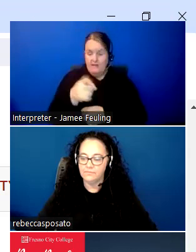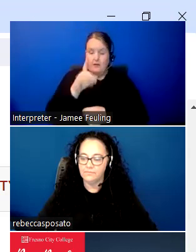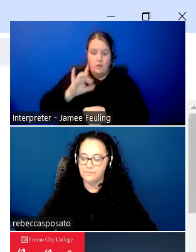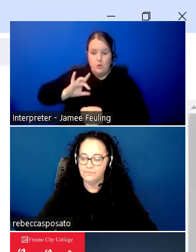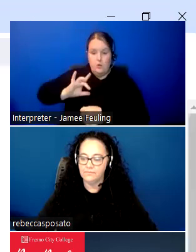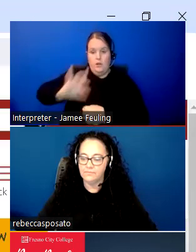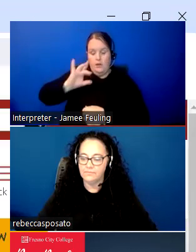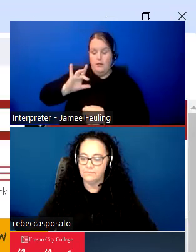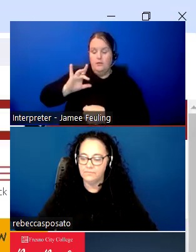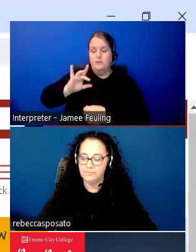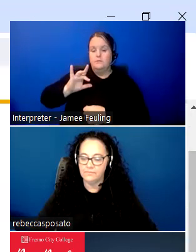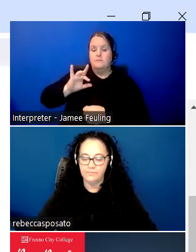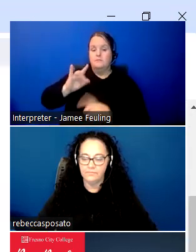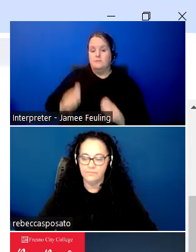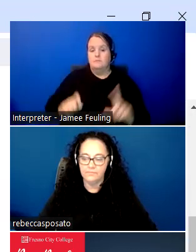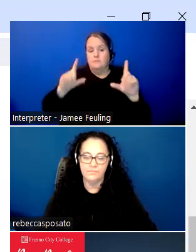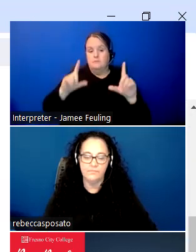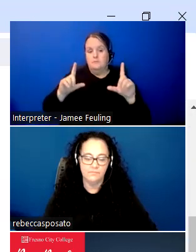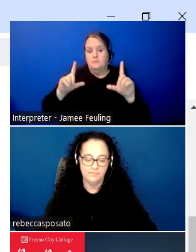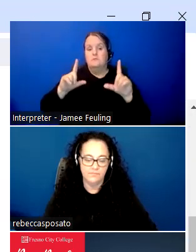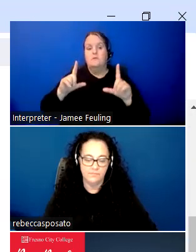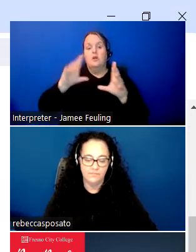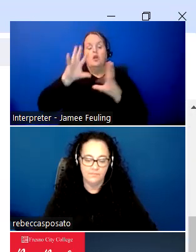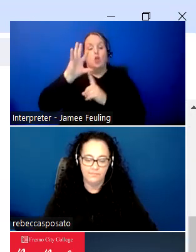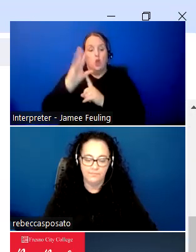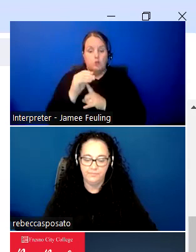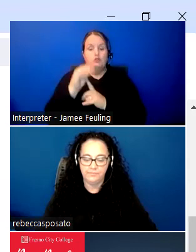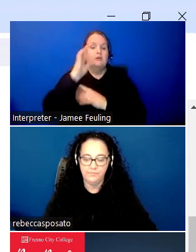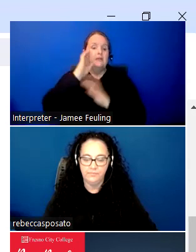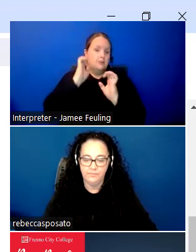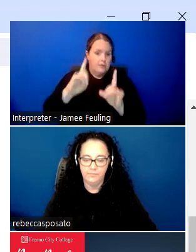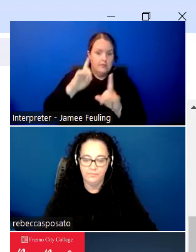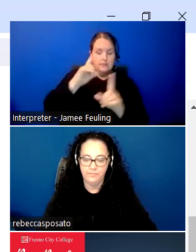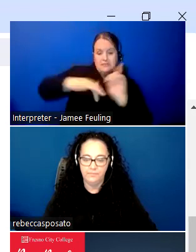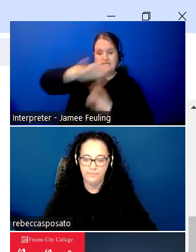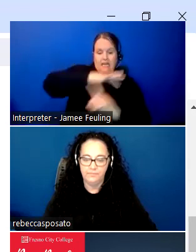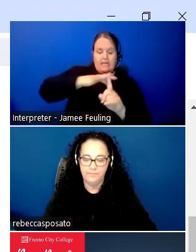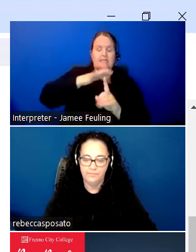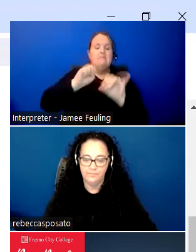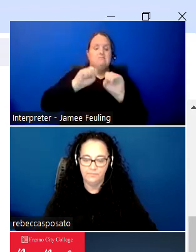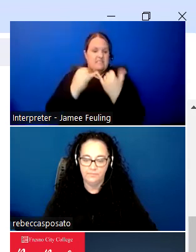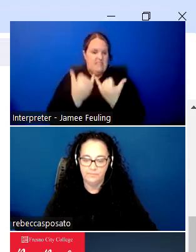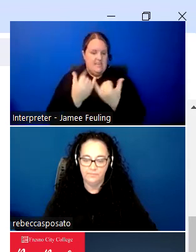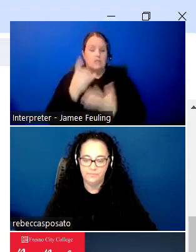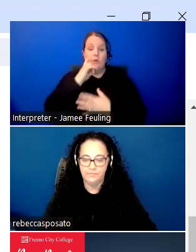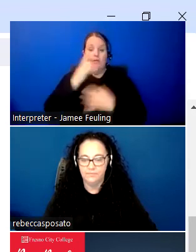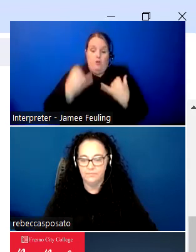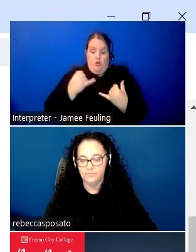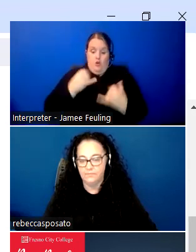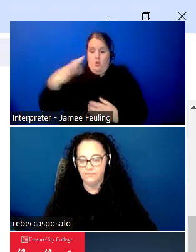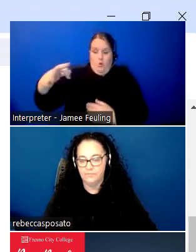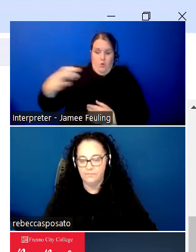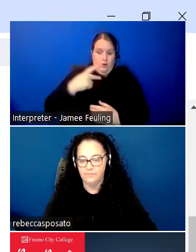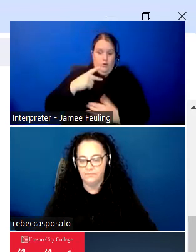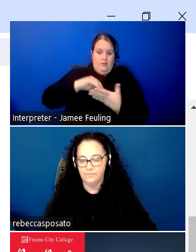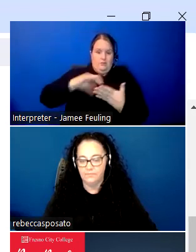this, you would click this culture, education, and society. If you're a current or returning student, then you would click